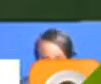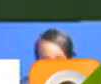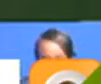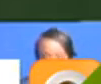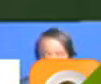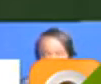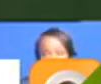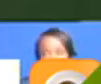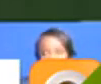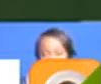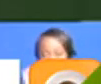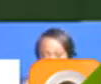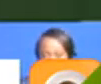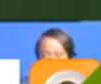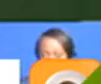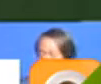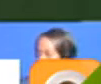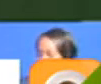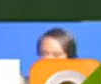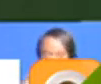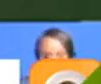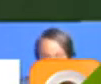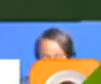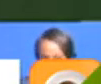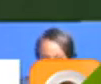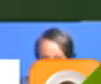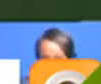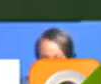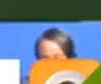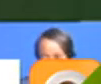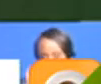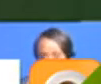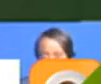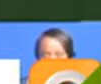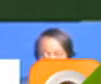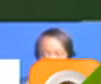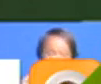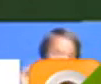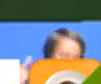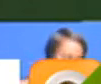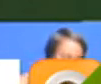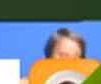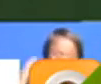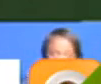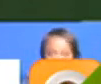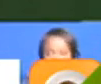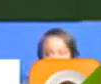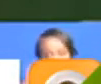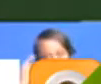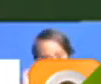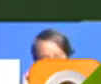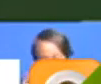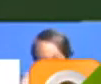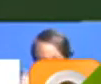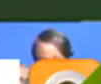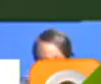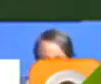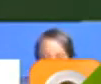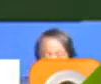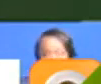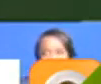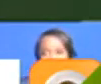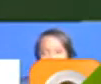we can better train them to be able to appropriate their responsibilities of oversight, their responsibilities